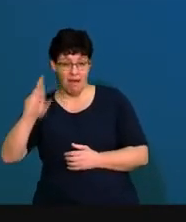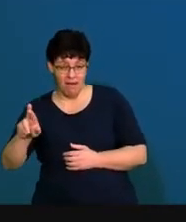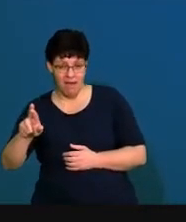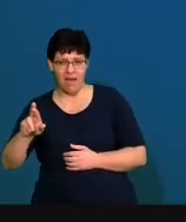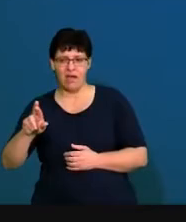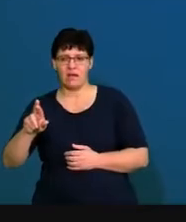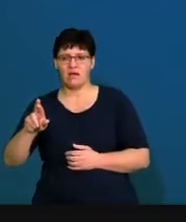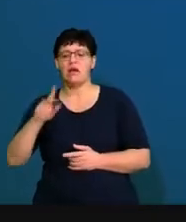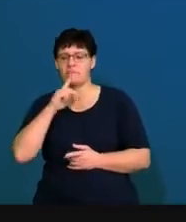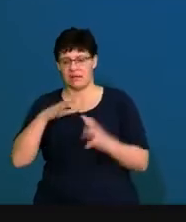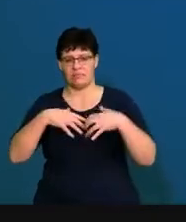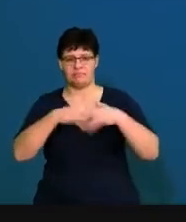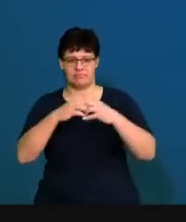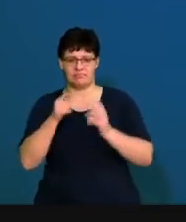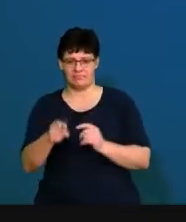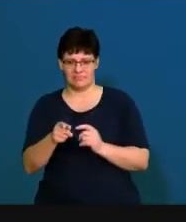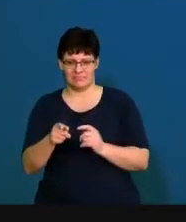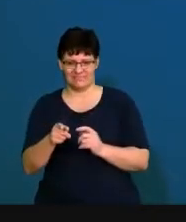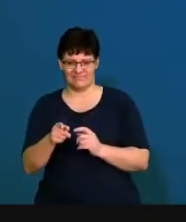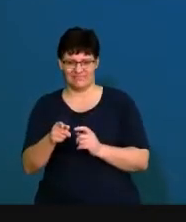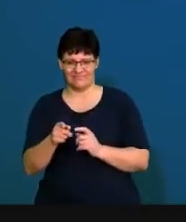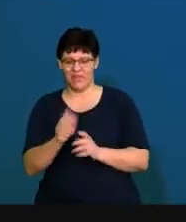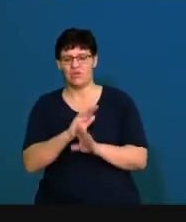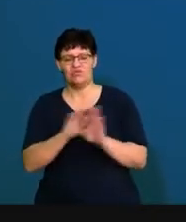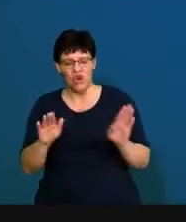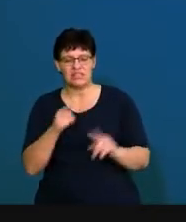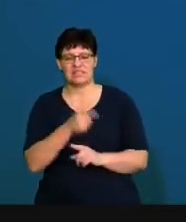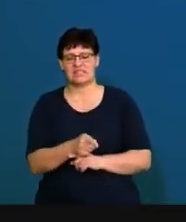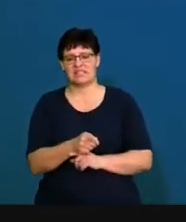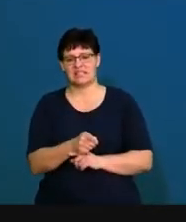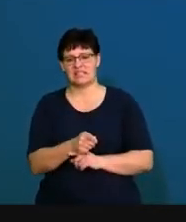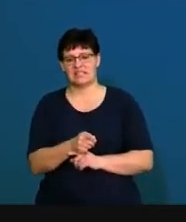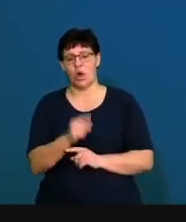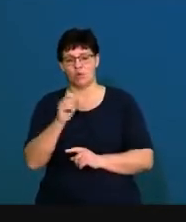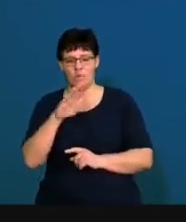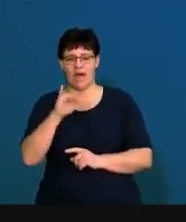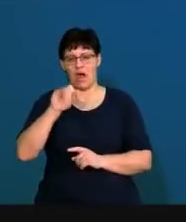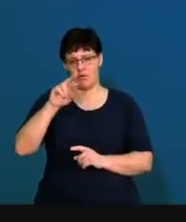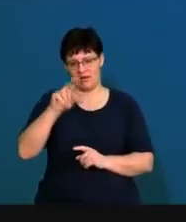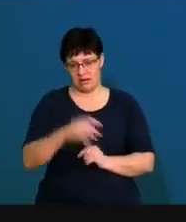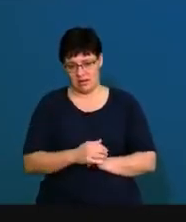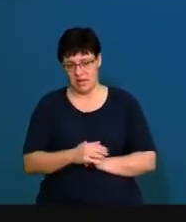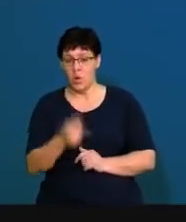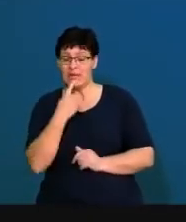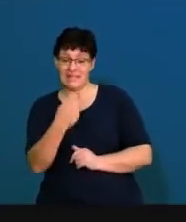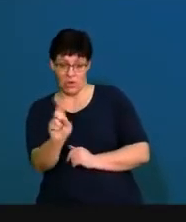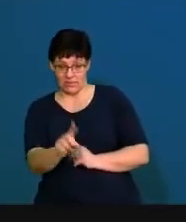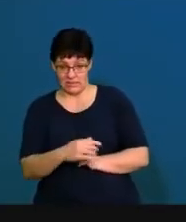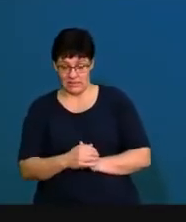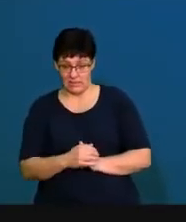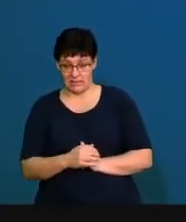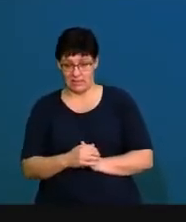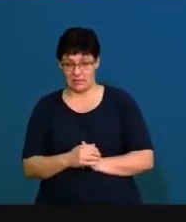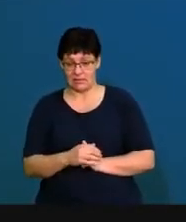is actually formed instead of the copper ions. Then we are saying